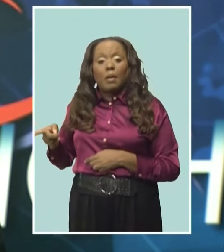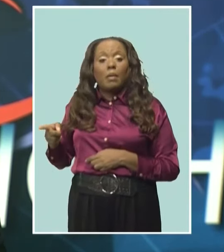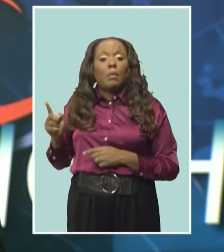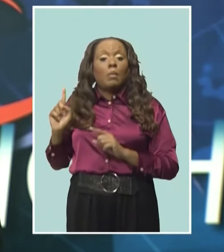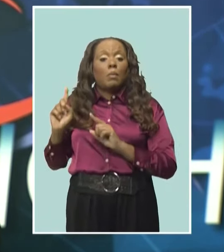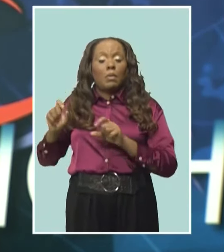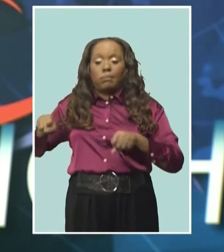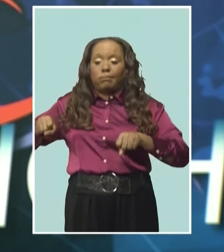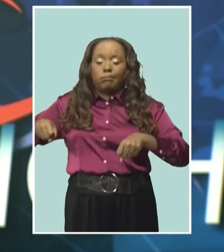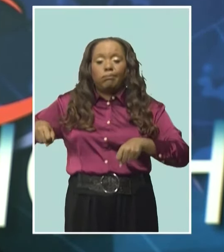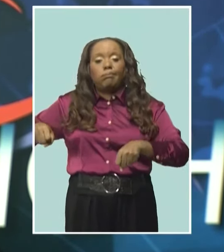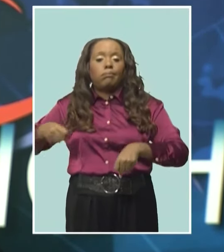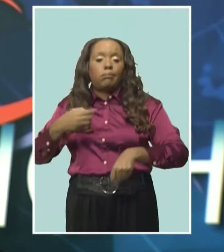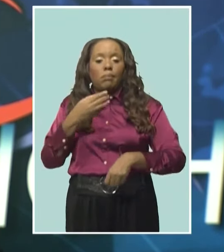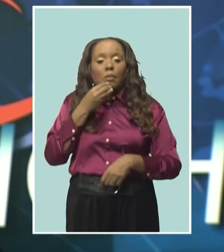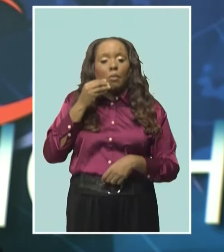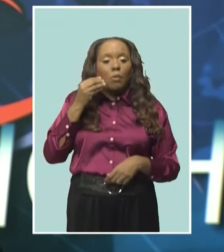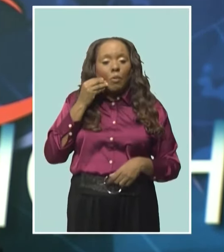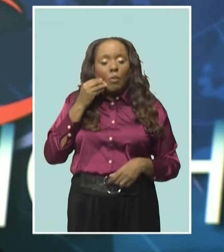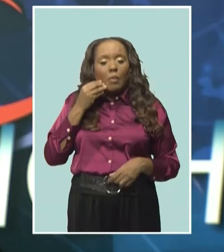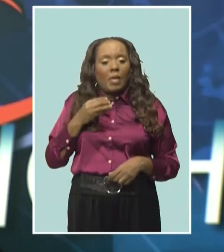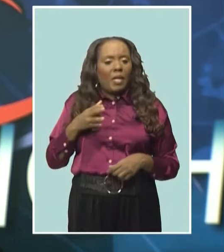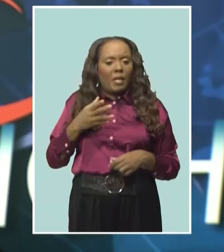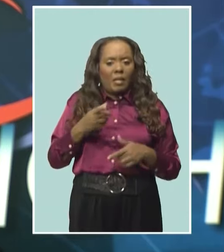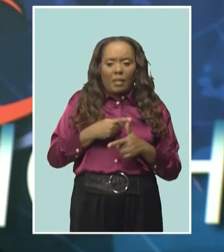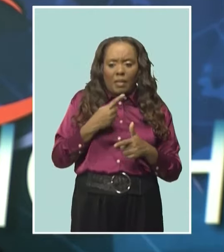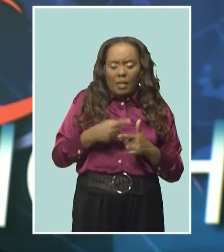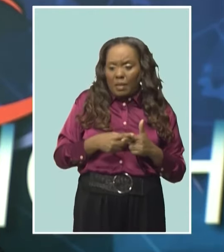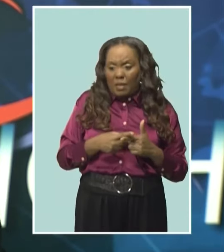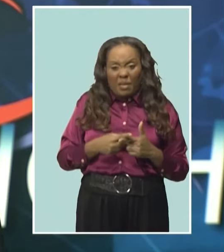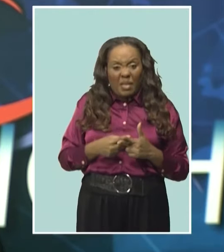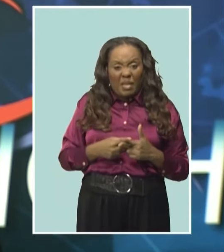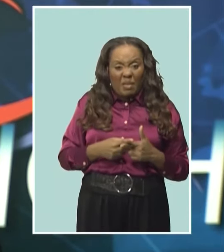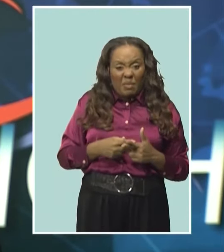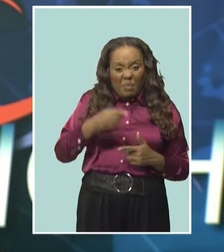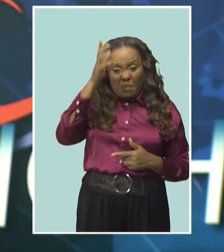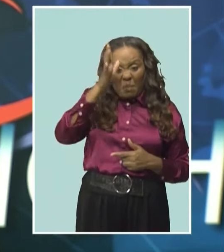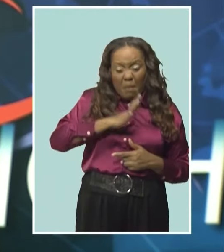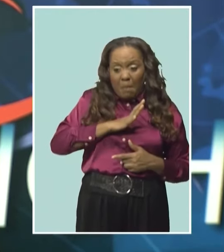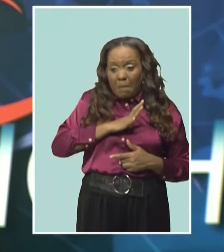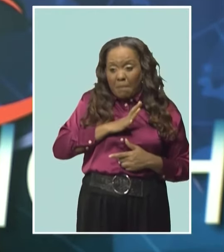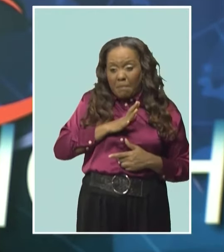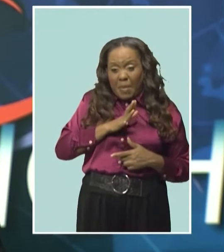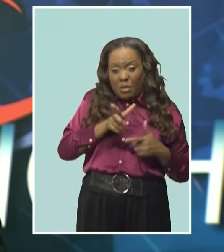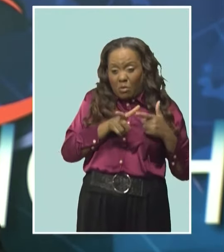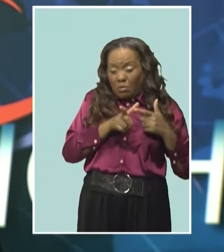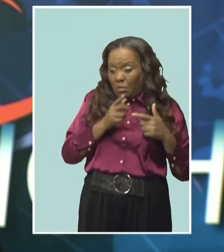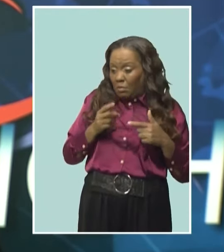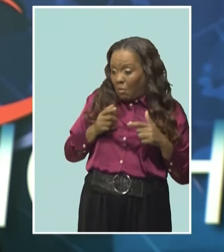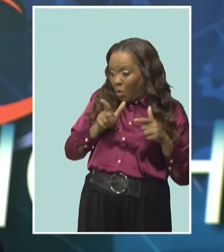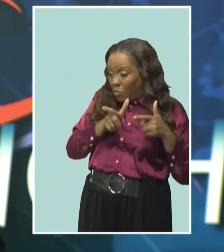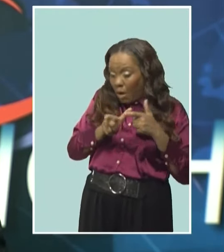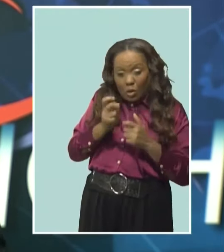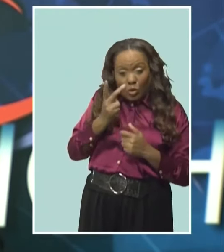and shot in the chest and neck. The gunmen then fled the scene. The injured man was taken to hospital